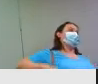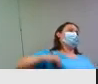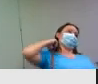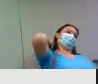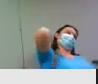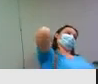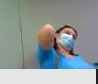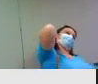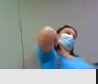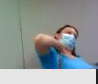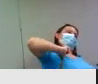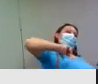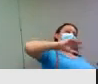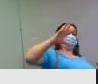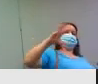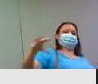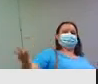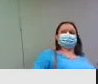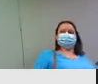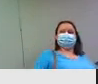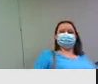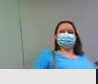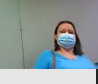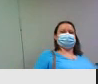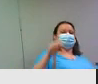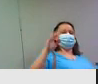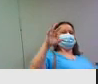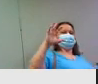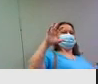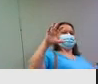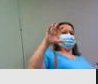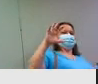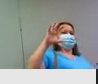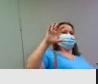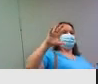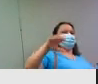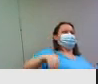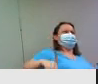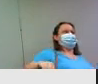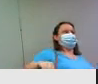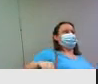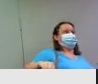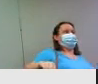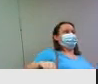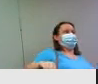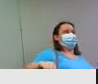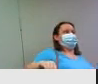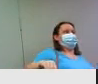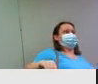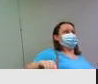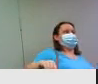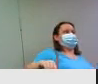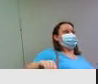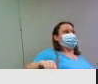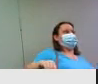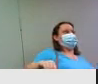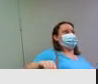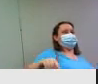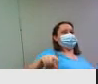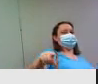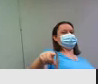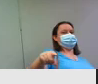videos. Right, because I've done some workshops where everybody turns their camera off until Okay. they